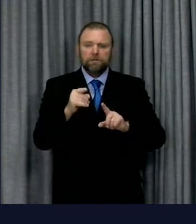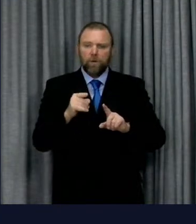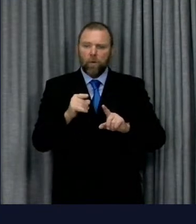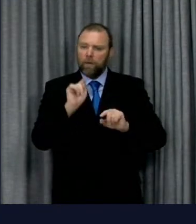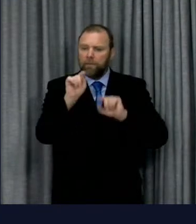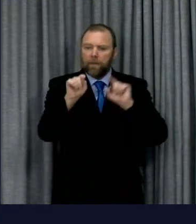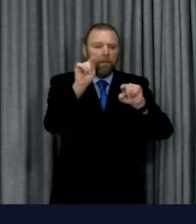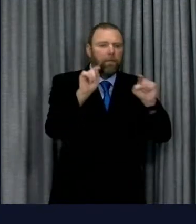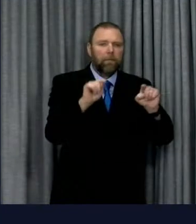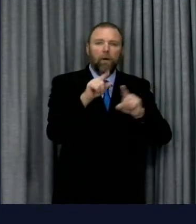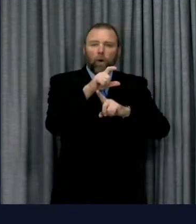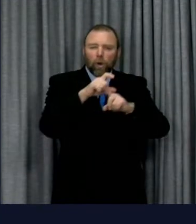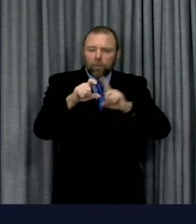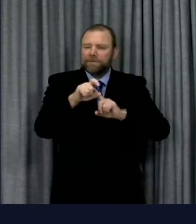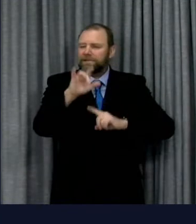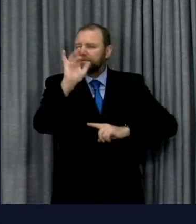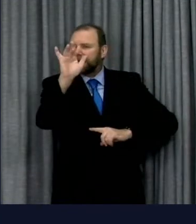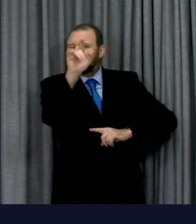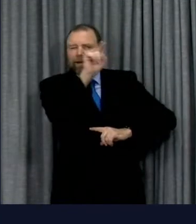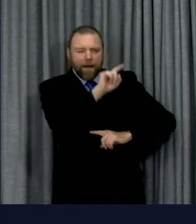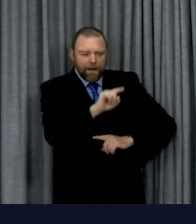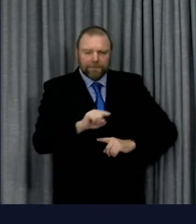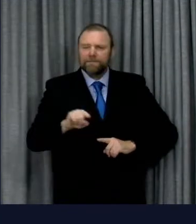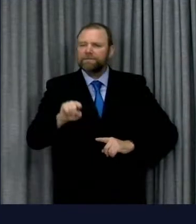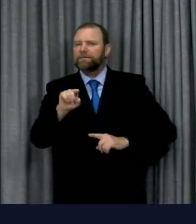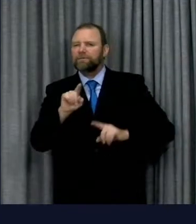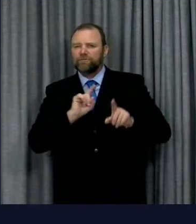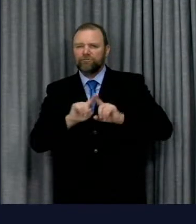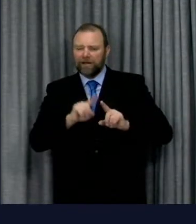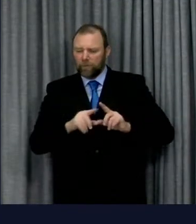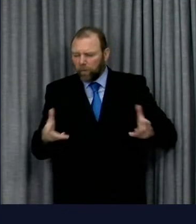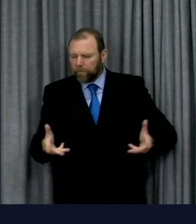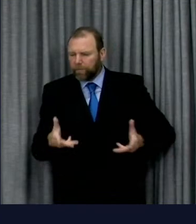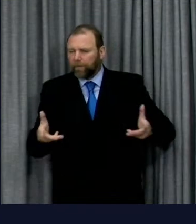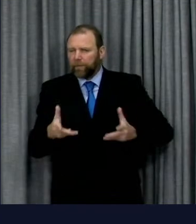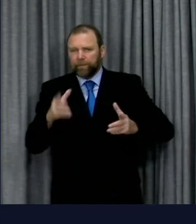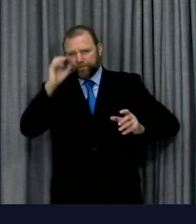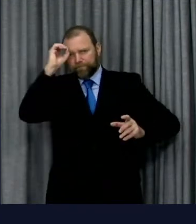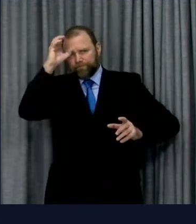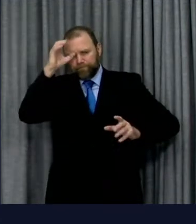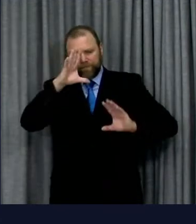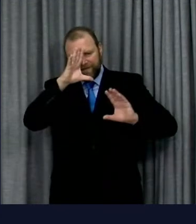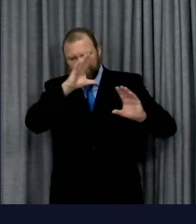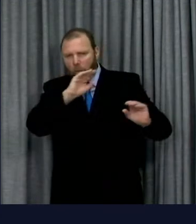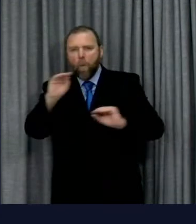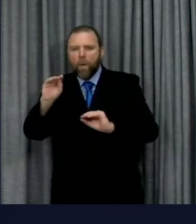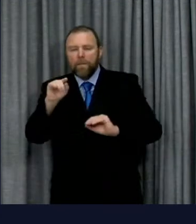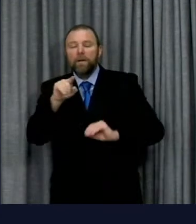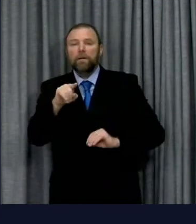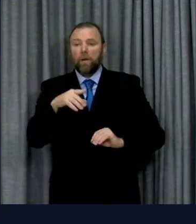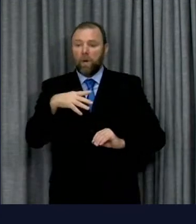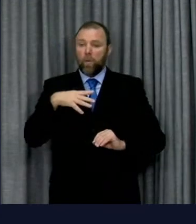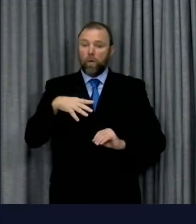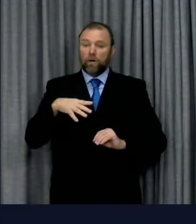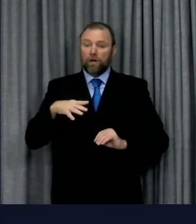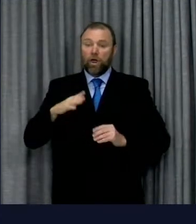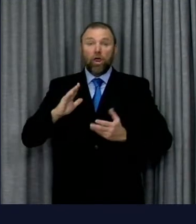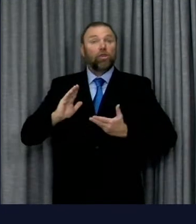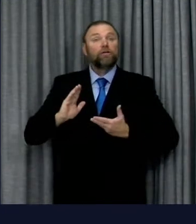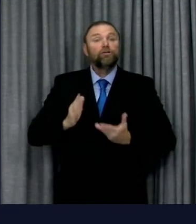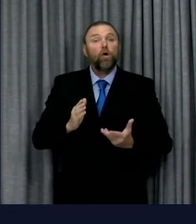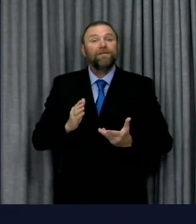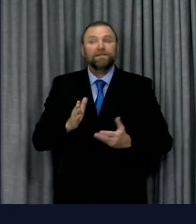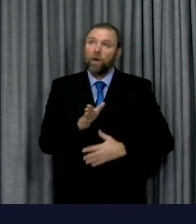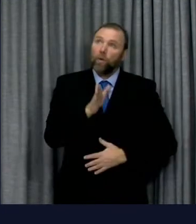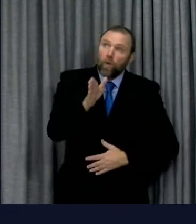people as much as we can, and not to expect, we want the service to go to the person, if I could put it that way, rather